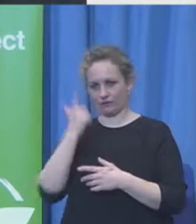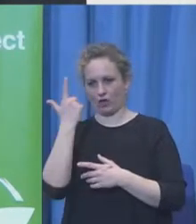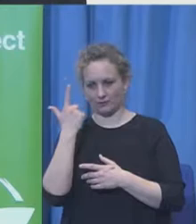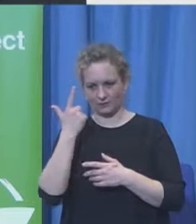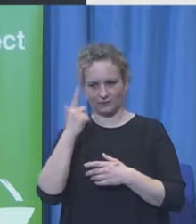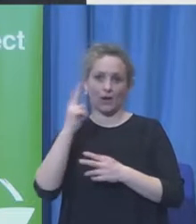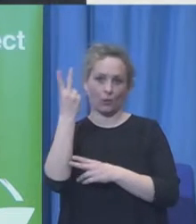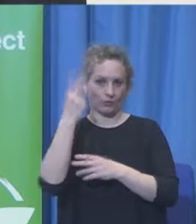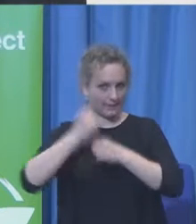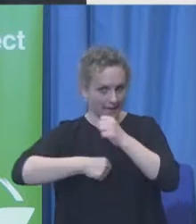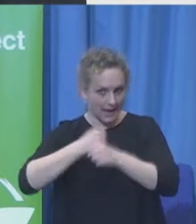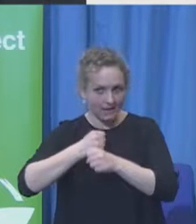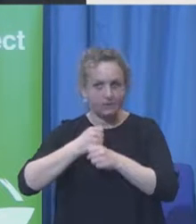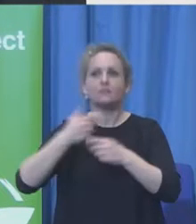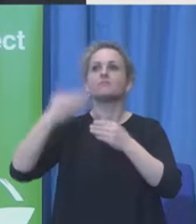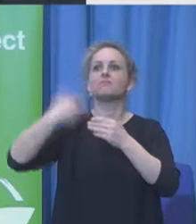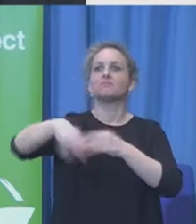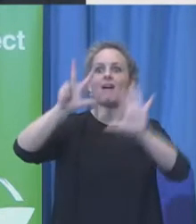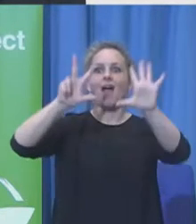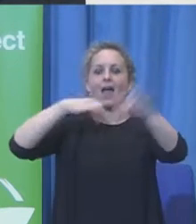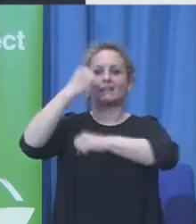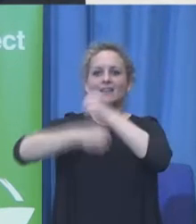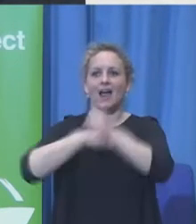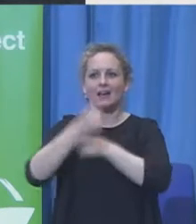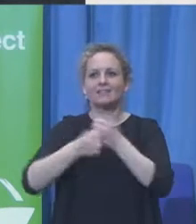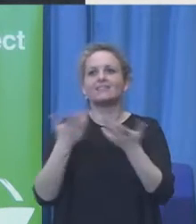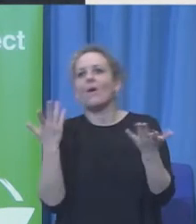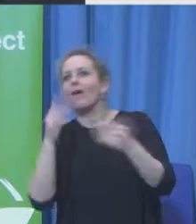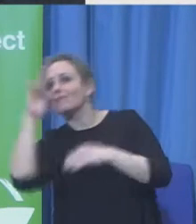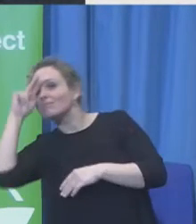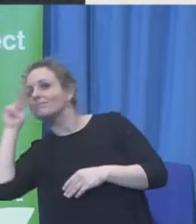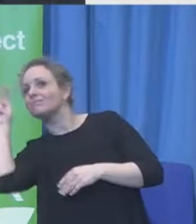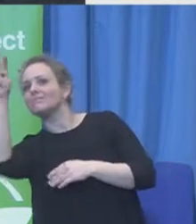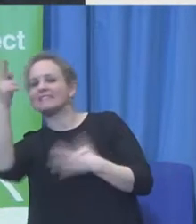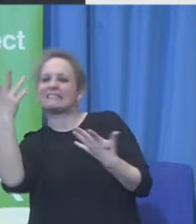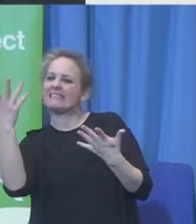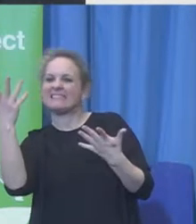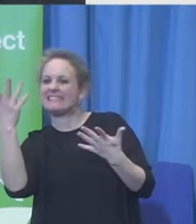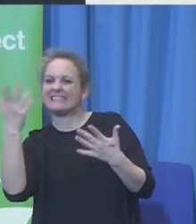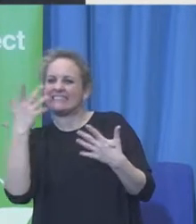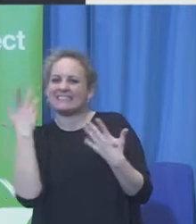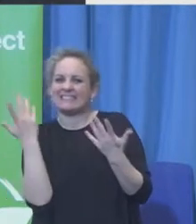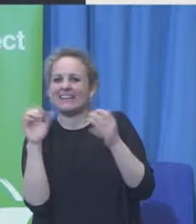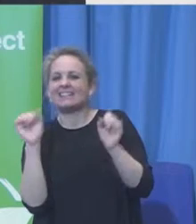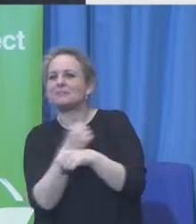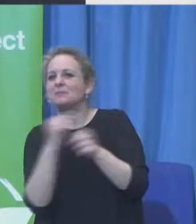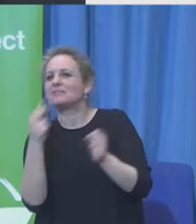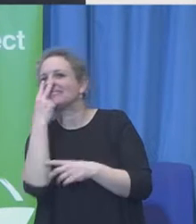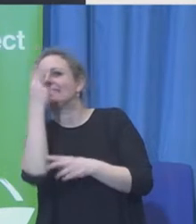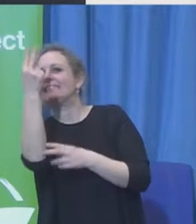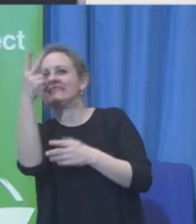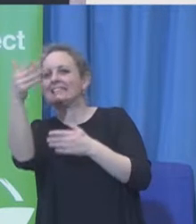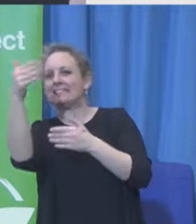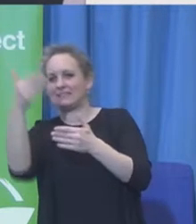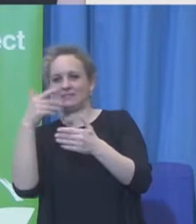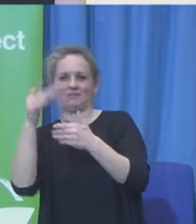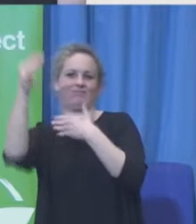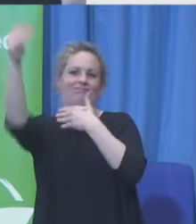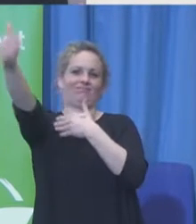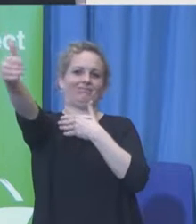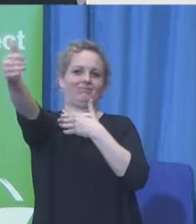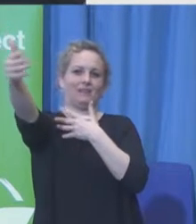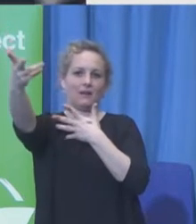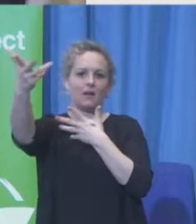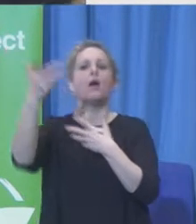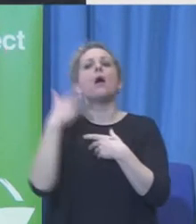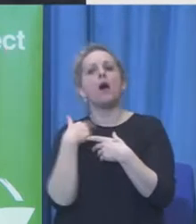early wins and early successes gives credibility to a strategy, and we haven't had them, unfortunately.